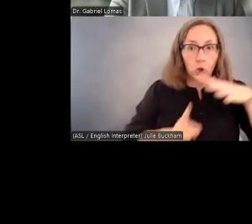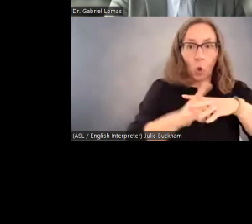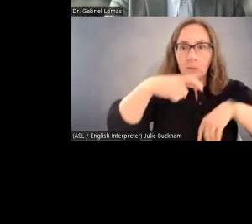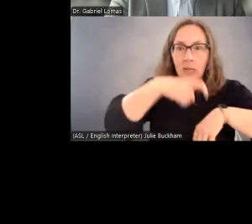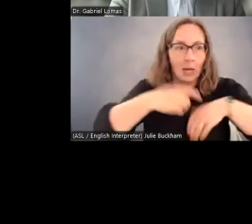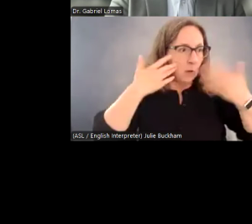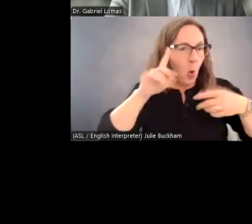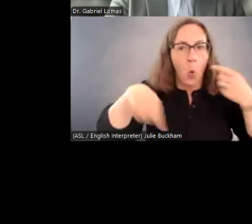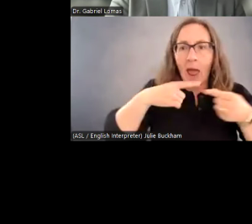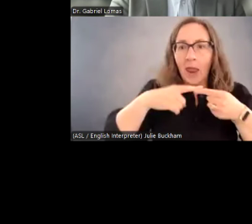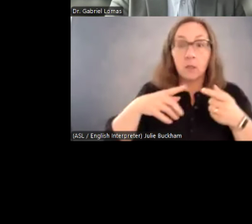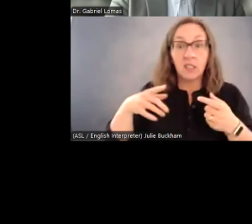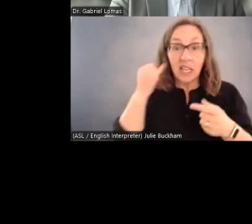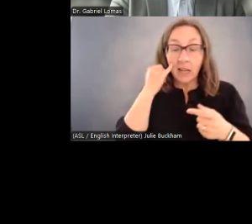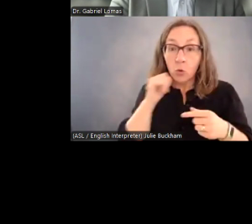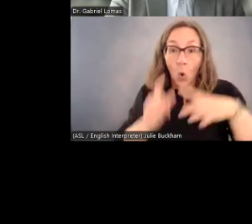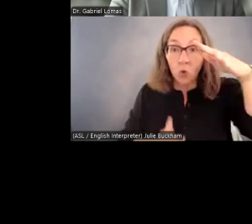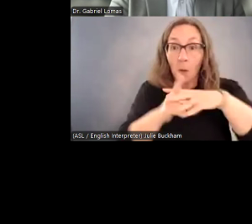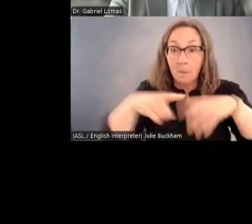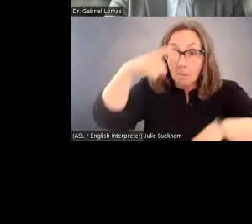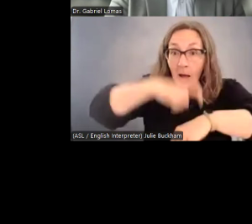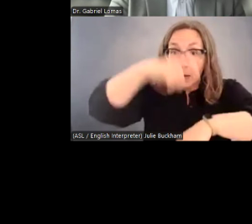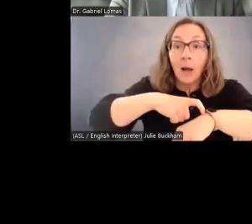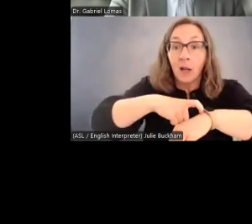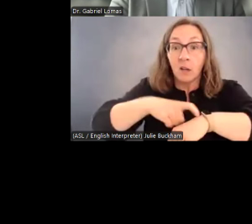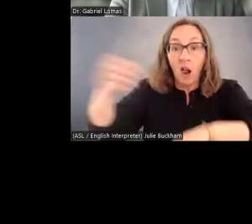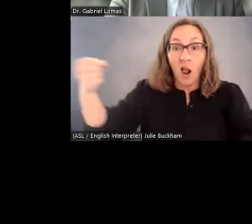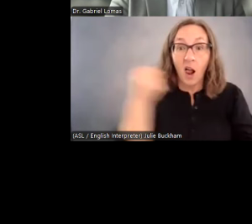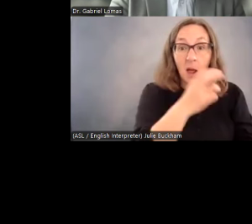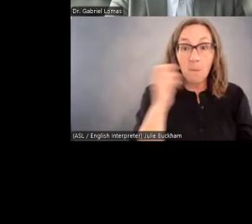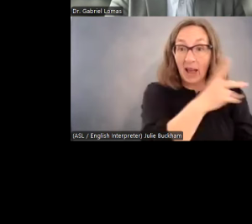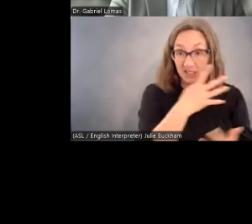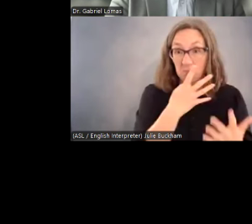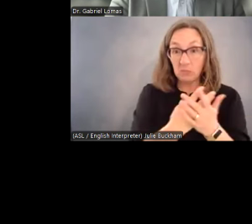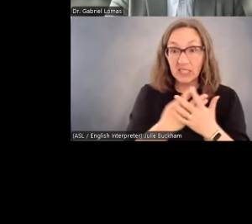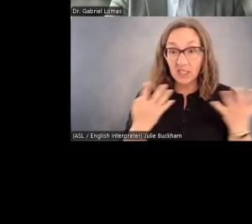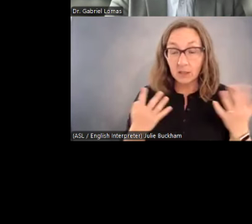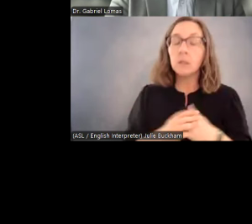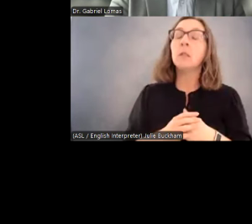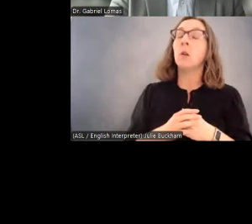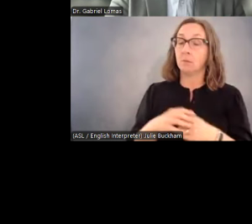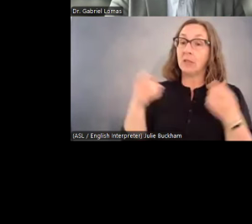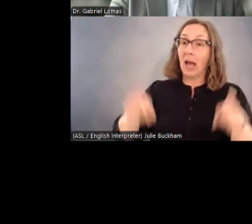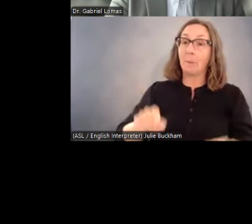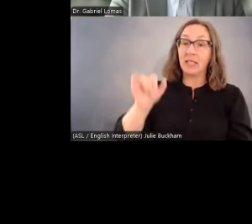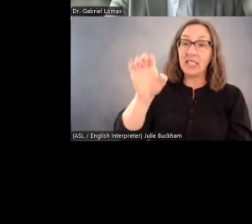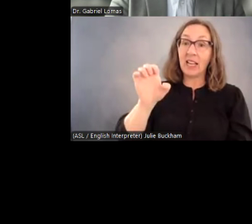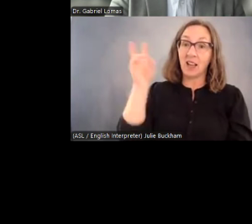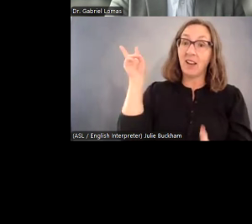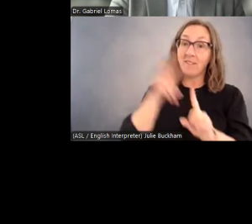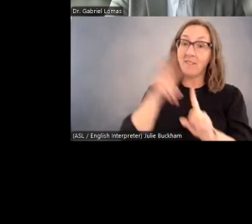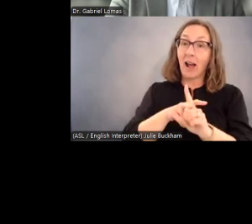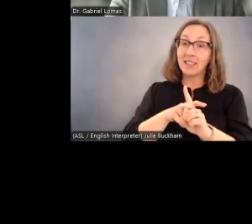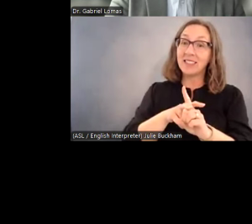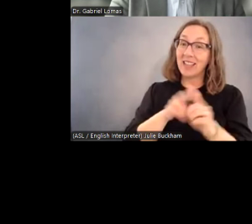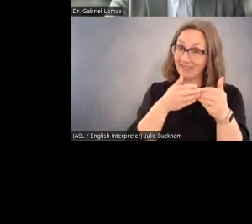oftentimes people could end up back in prison because of that. So there was a case that was filed. And now things have changed in